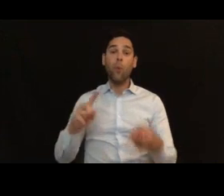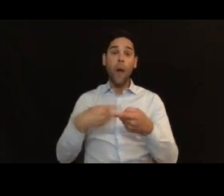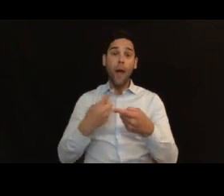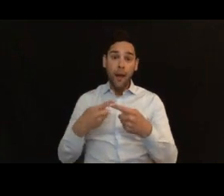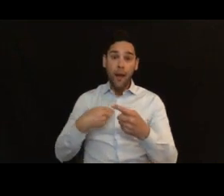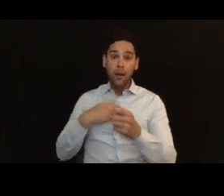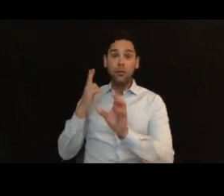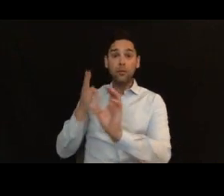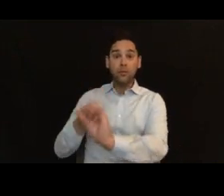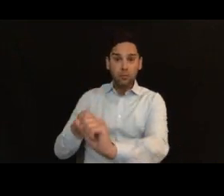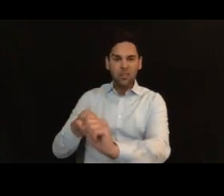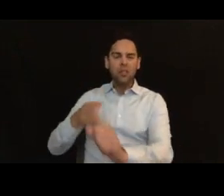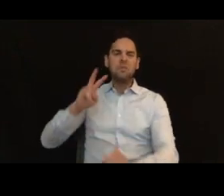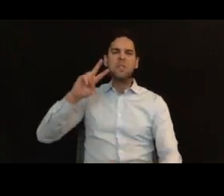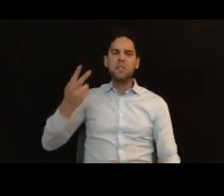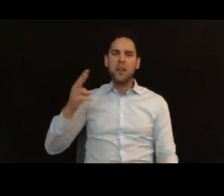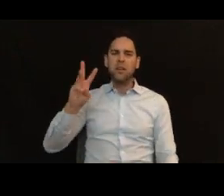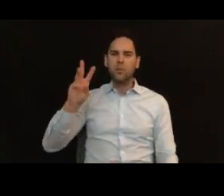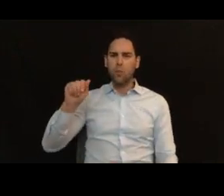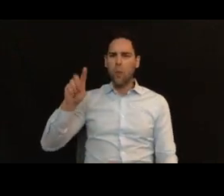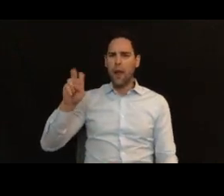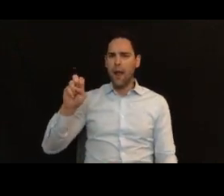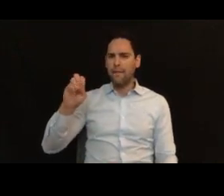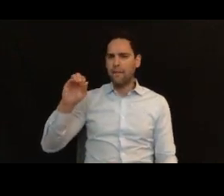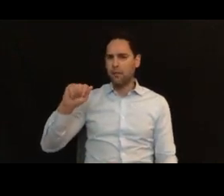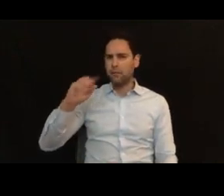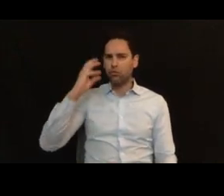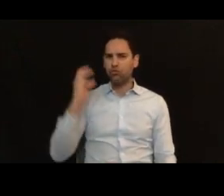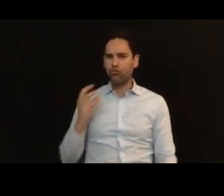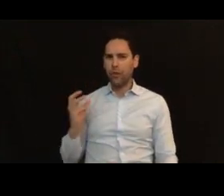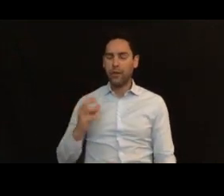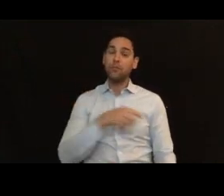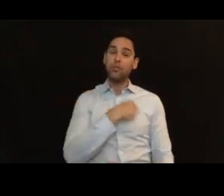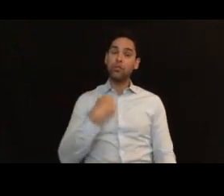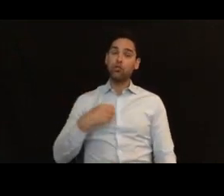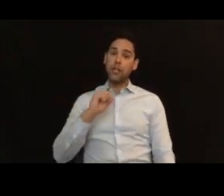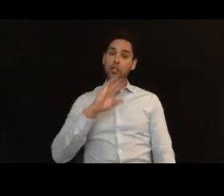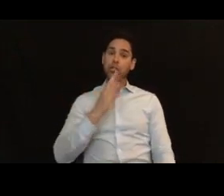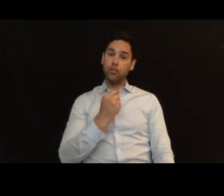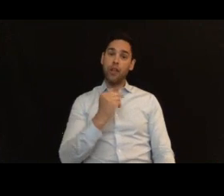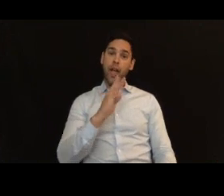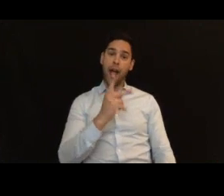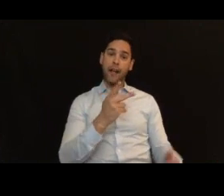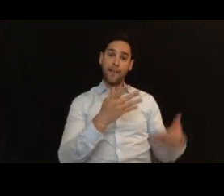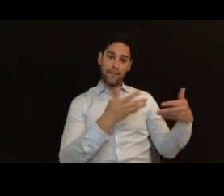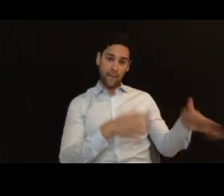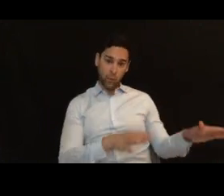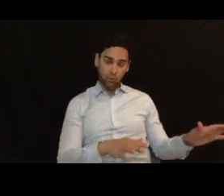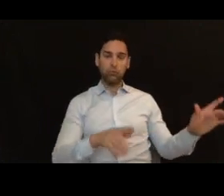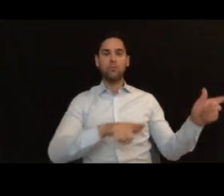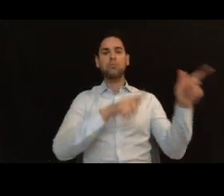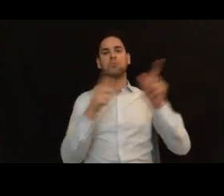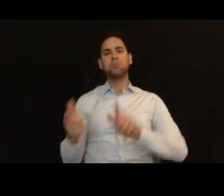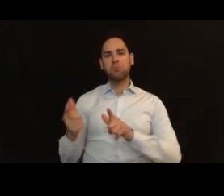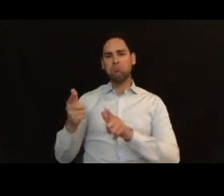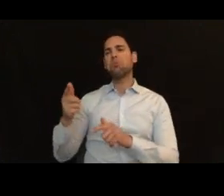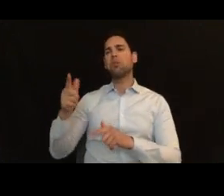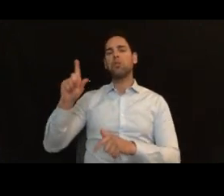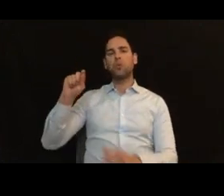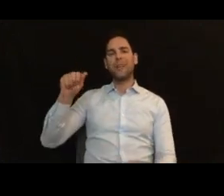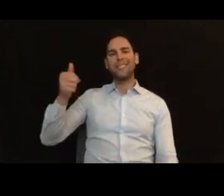So the Tranny Shack wave was kind of the first wave of alternative drag in Soma. And I entered in the 2010s during